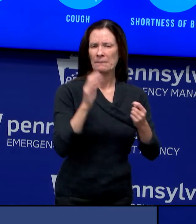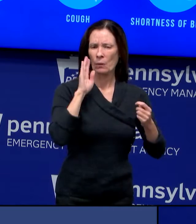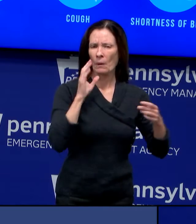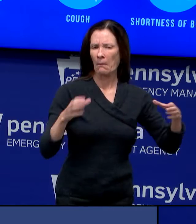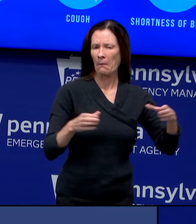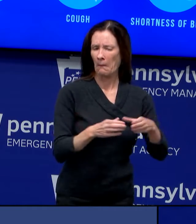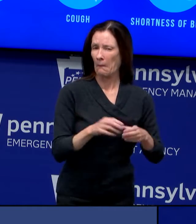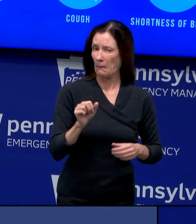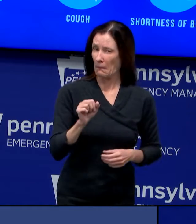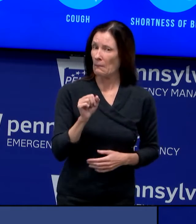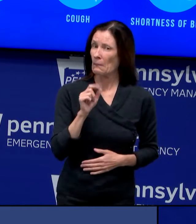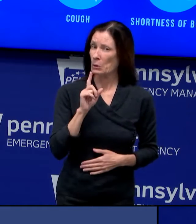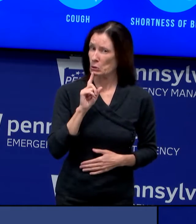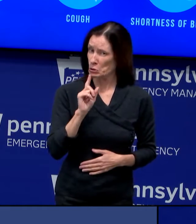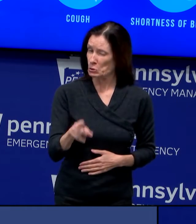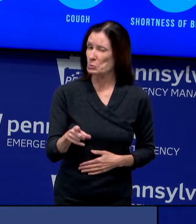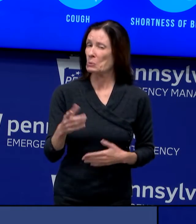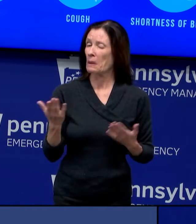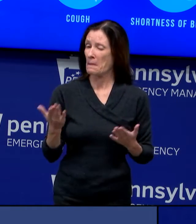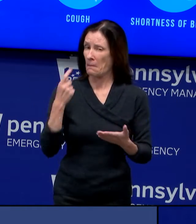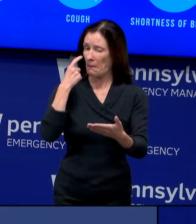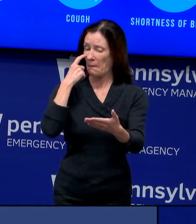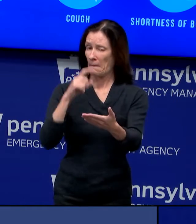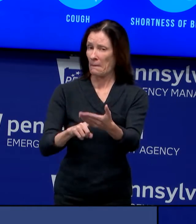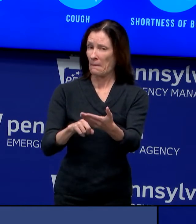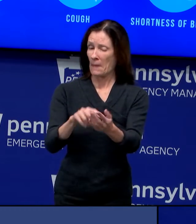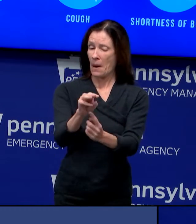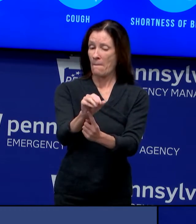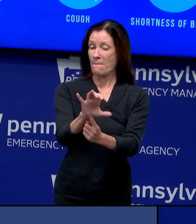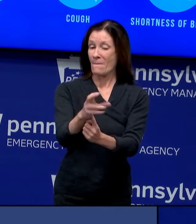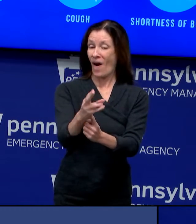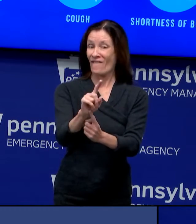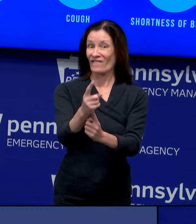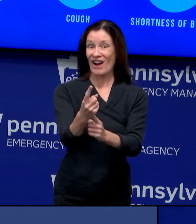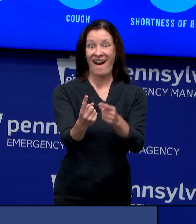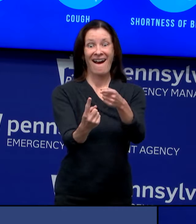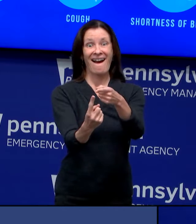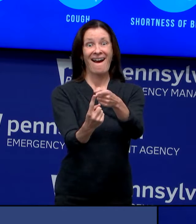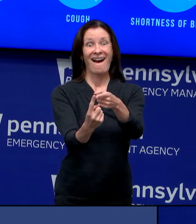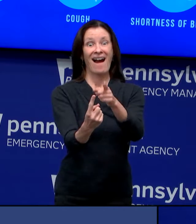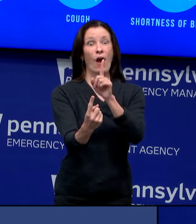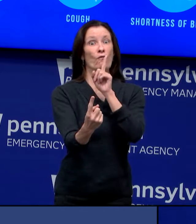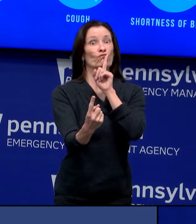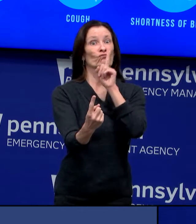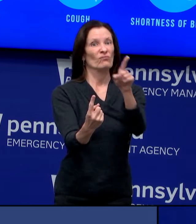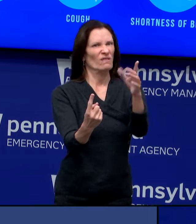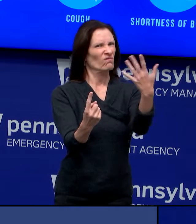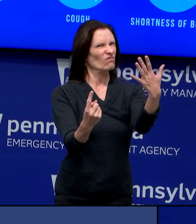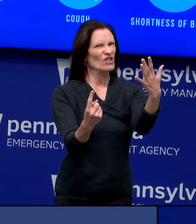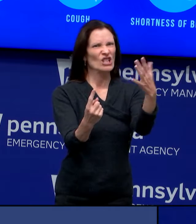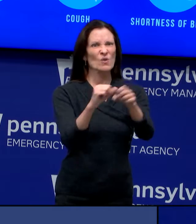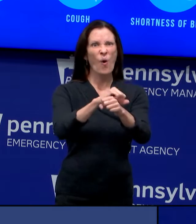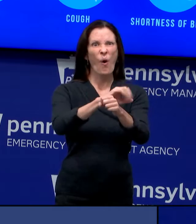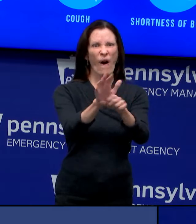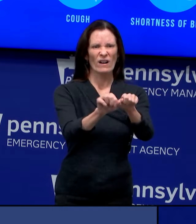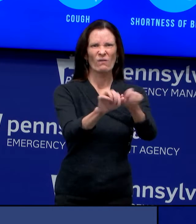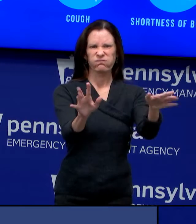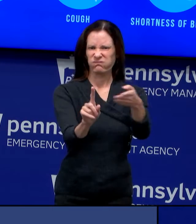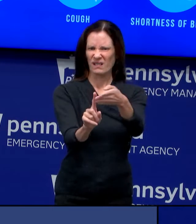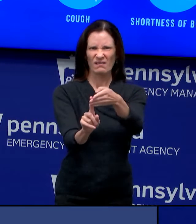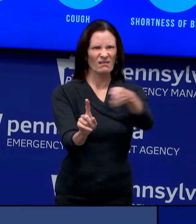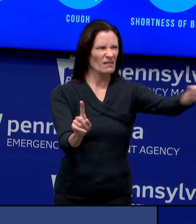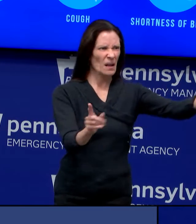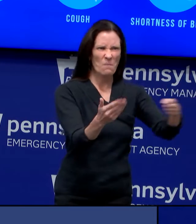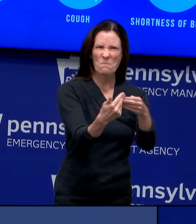diagnosed cases were apparent, and so we'd be pleased to look at that and analyze it. From WESA,